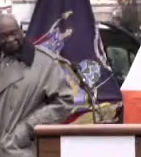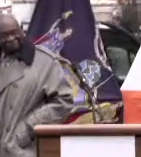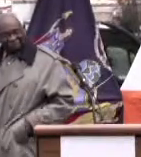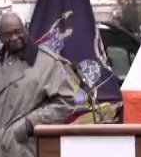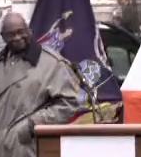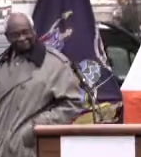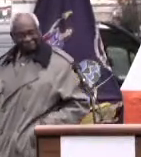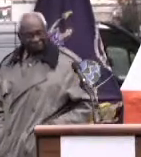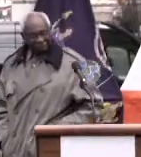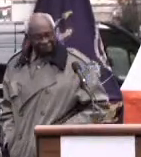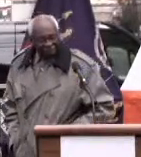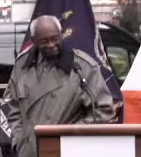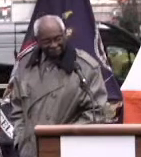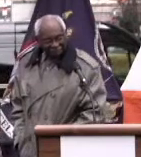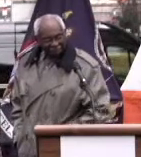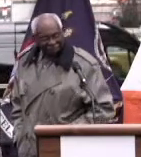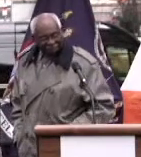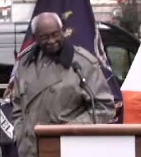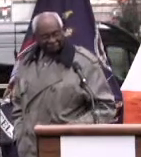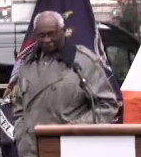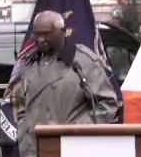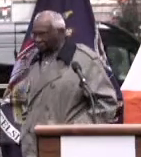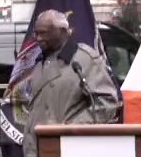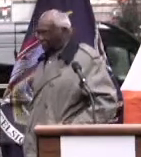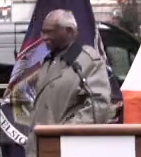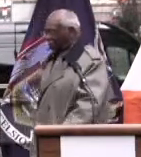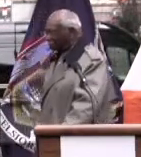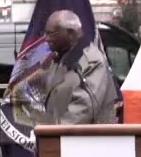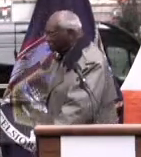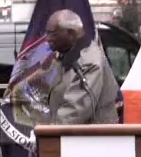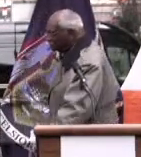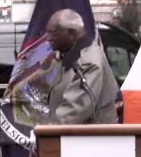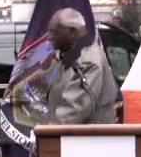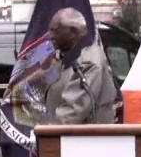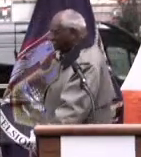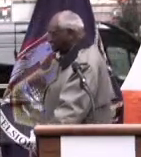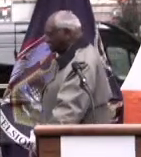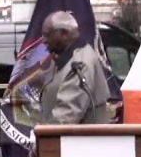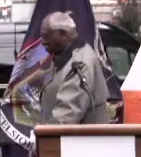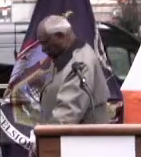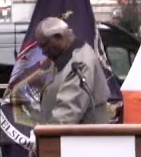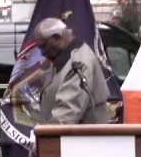Esther Housefield, 21. Colonai Taranova,